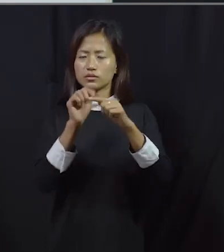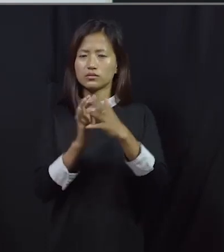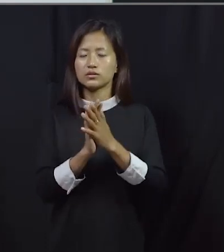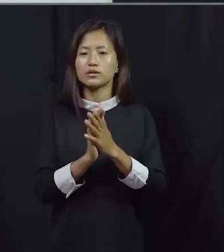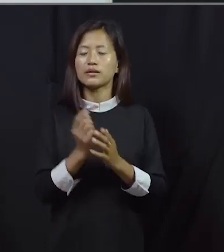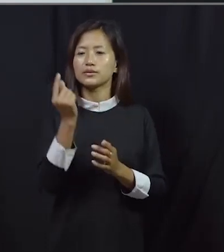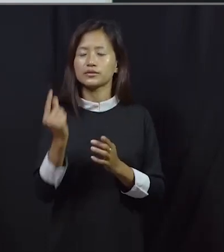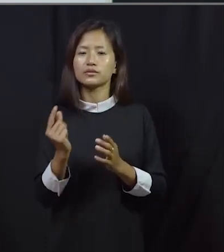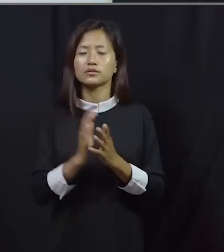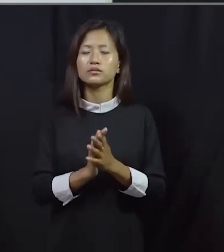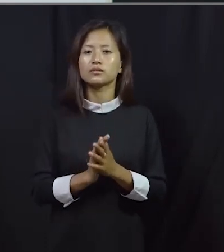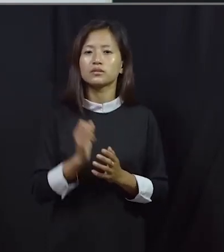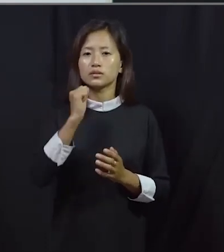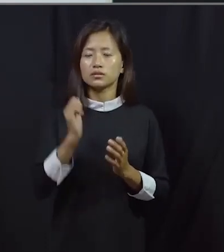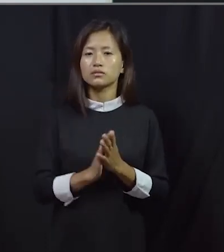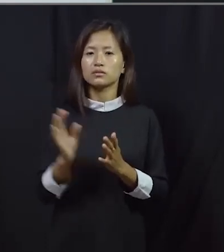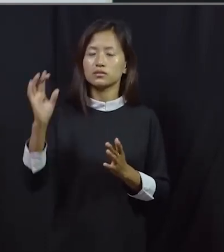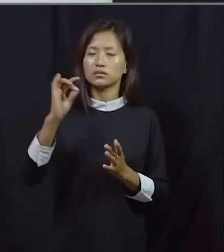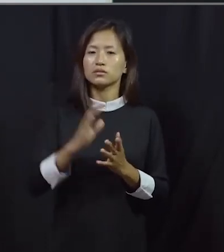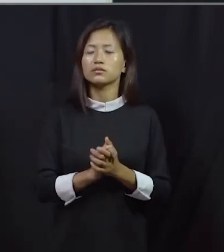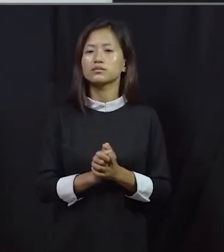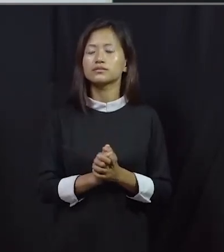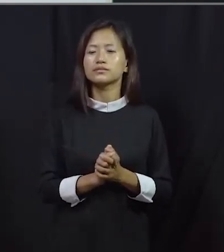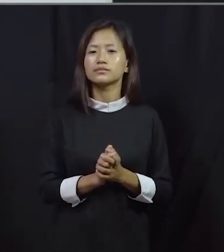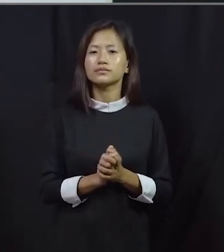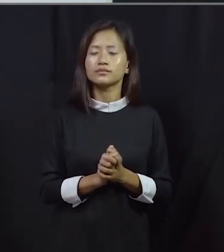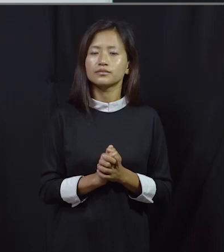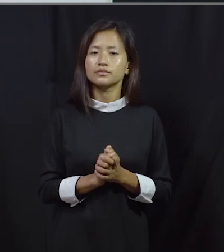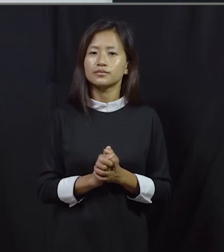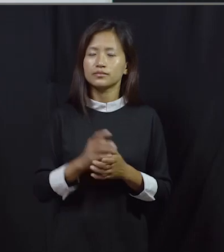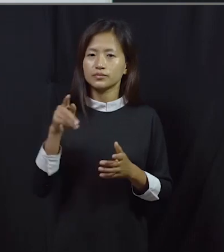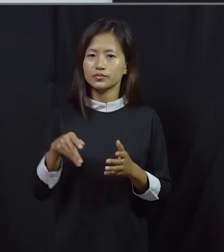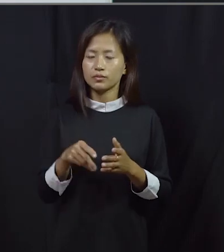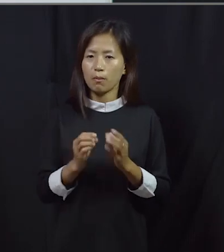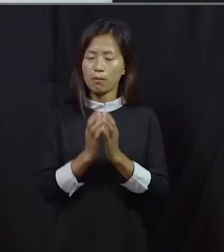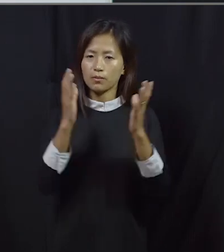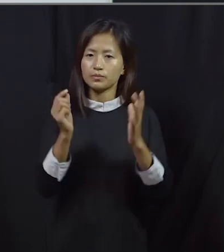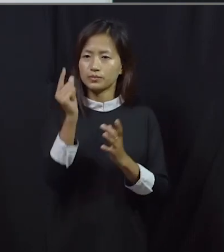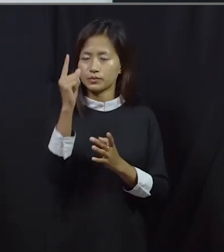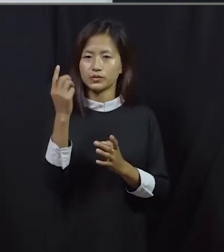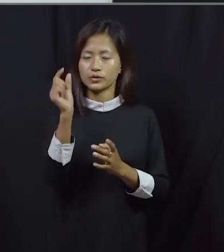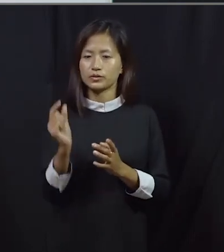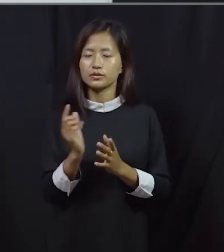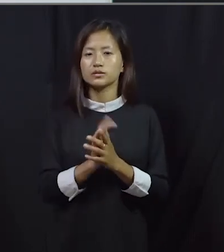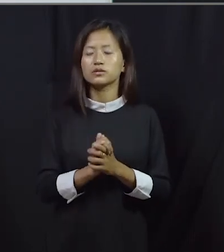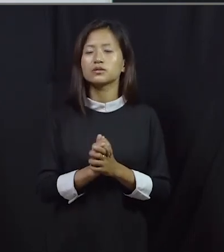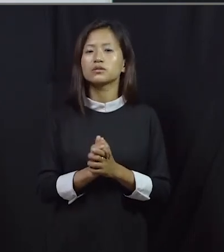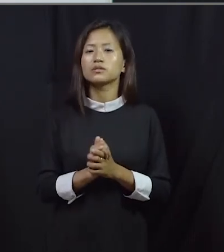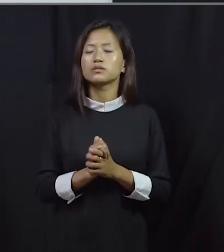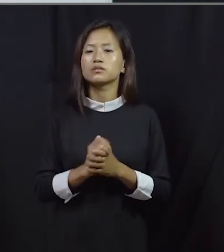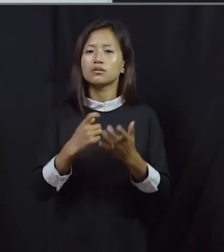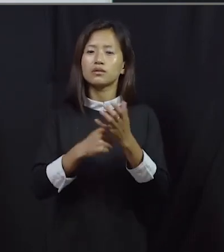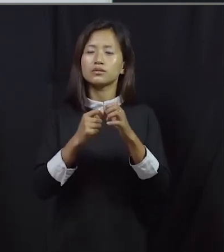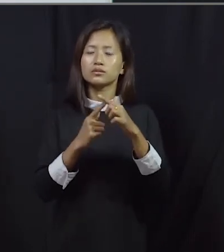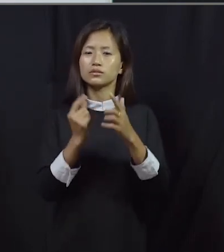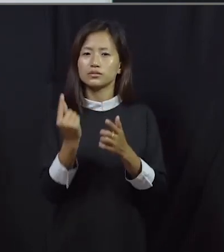coherent system of units, so let me repeat, okay? So it has more units, one advantage. Next, it is a rational system